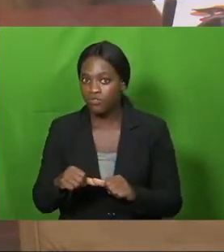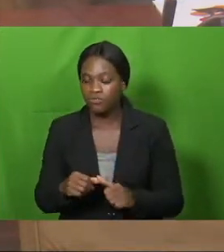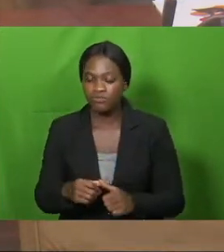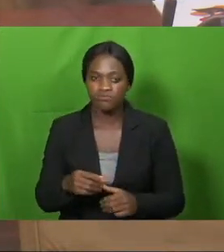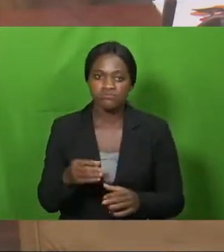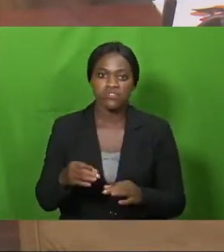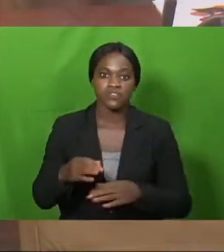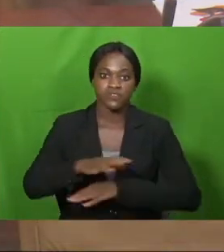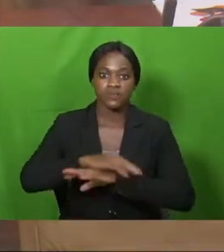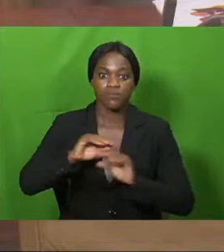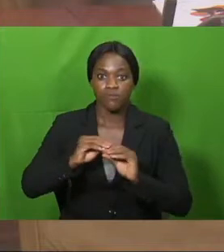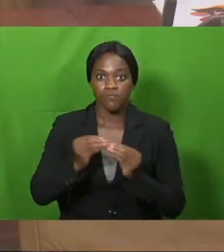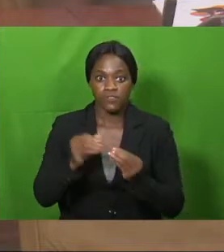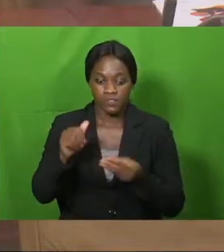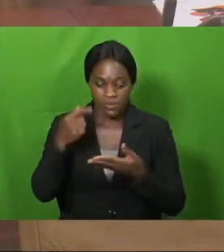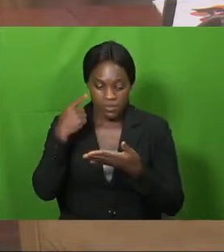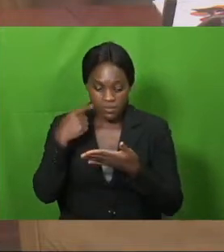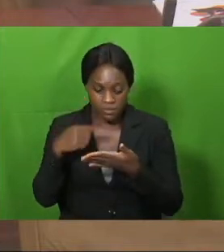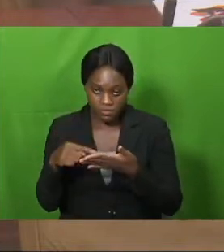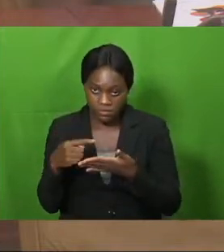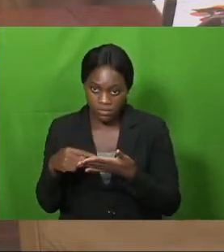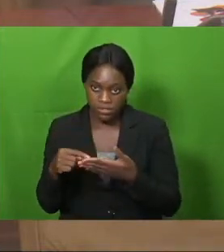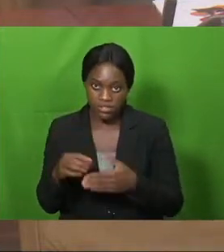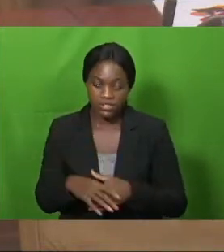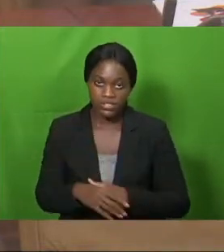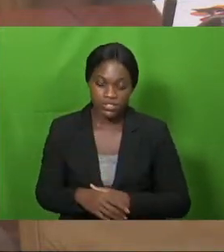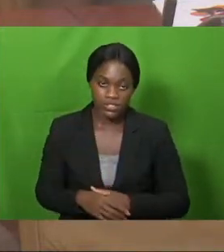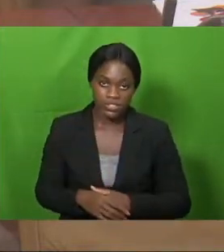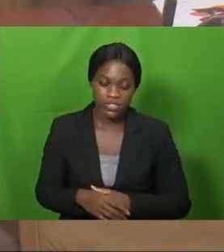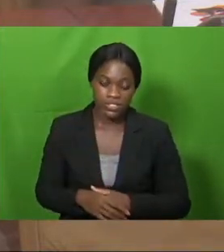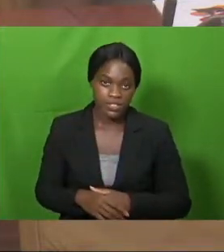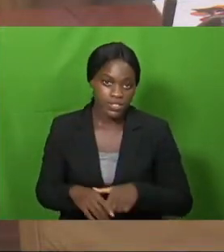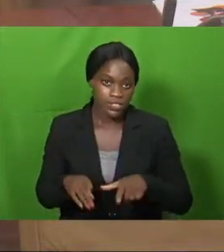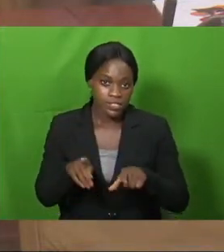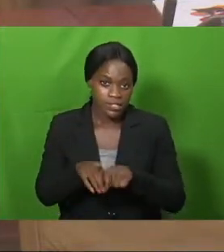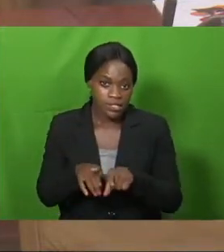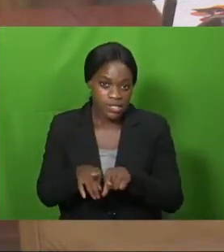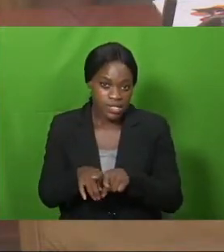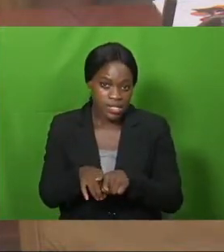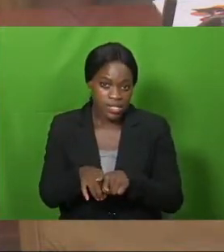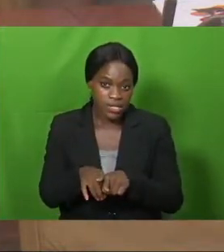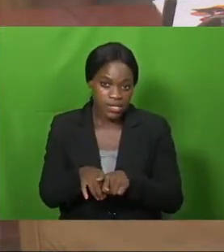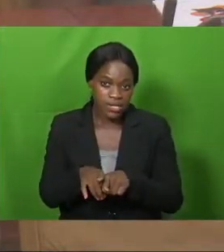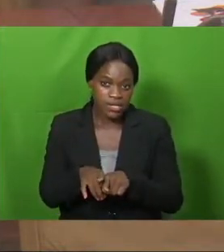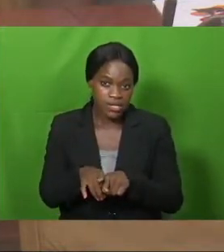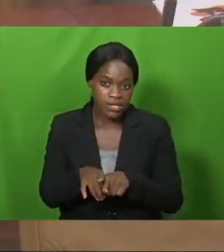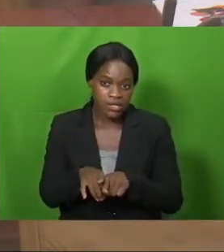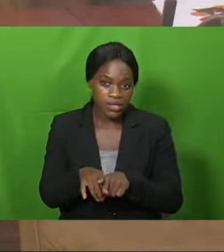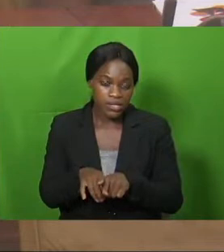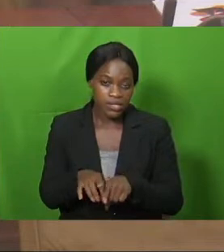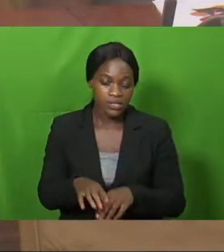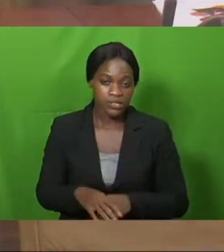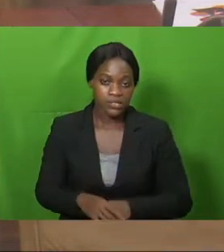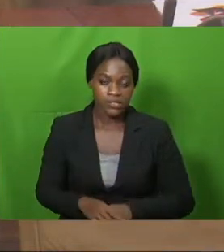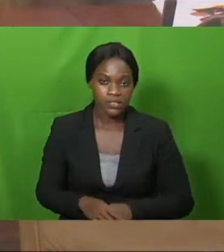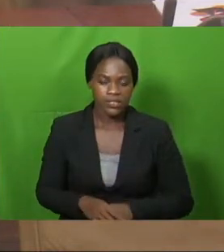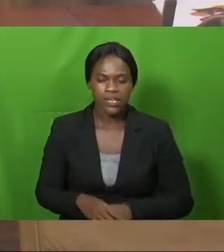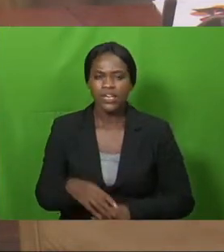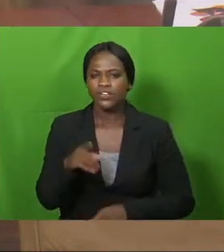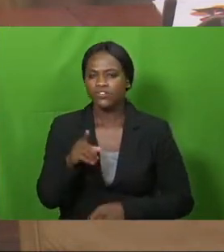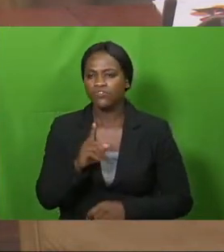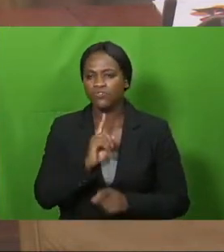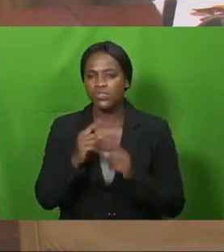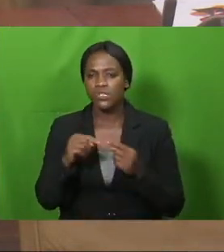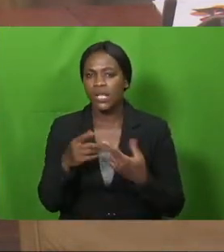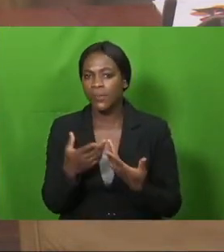office can look at that, it appears again at. Are you talking about the designation, the title? Is it